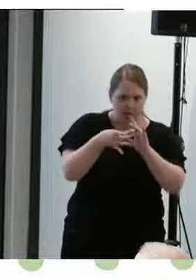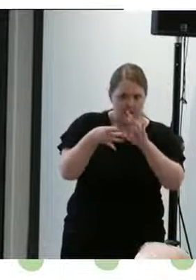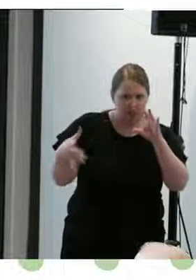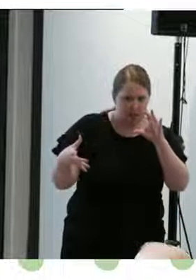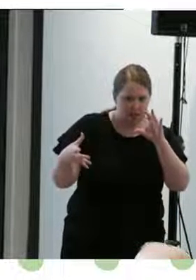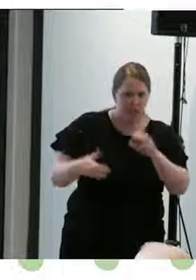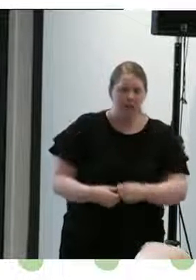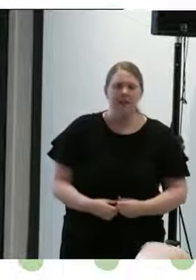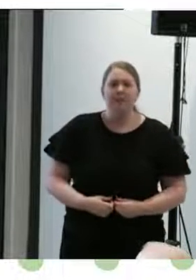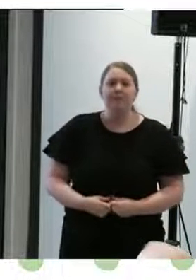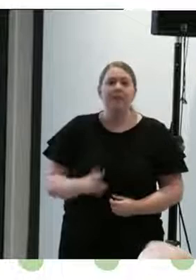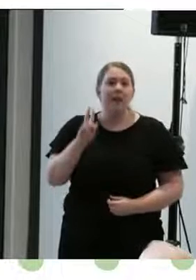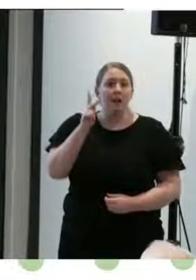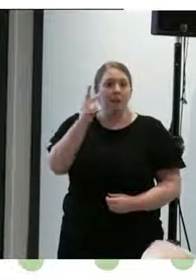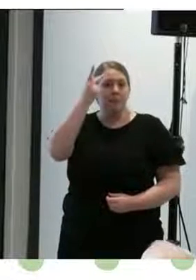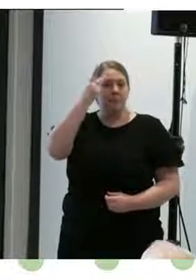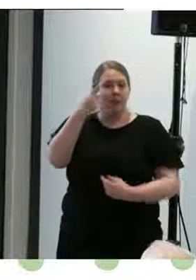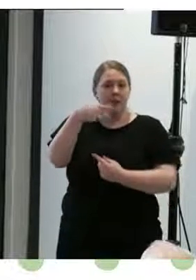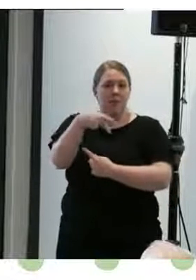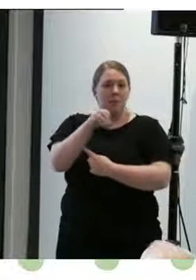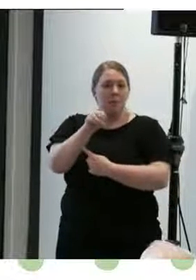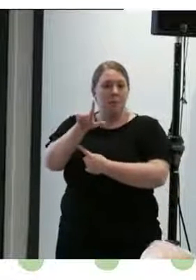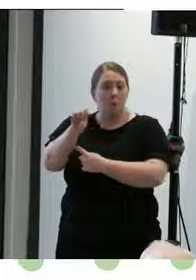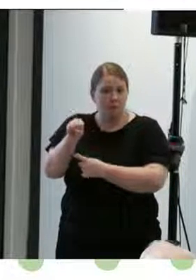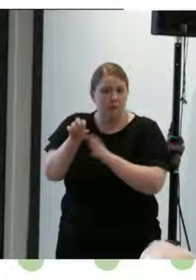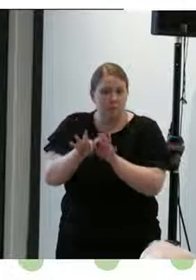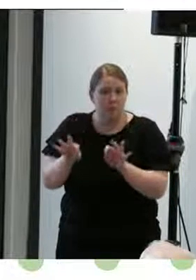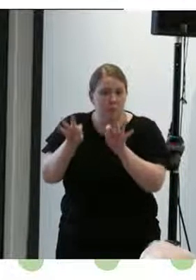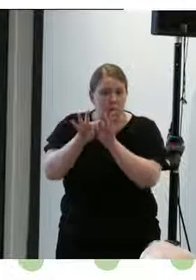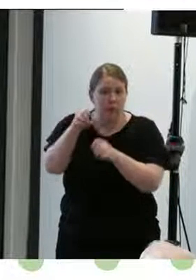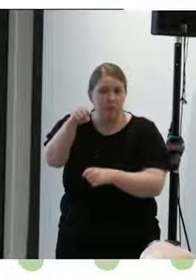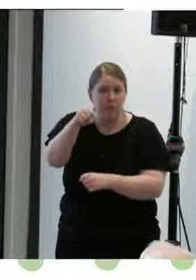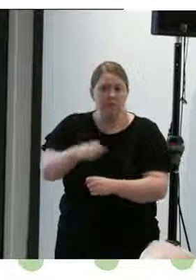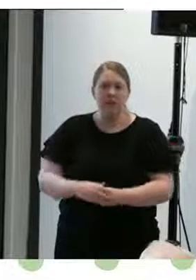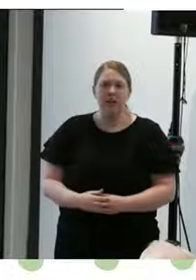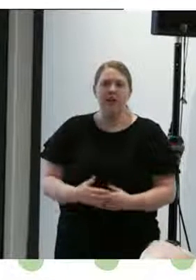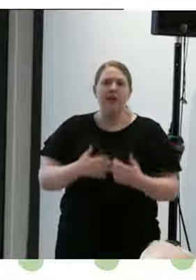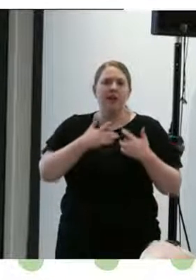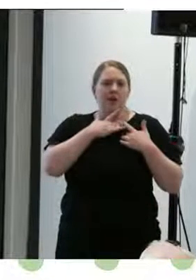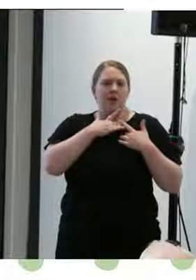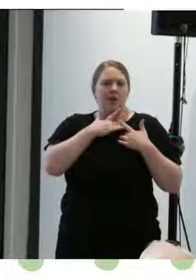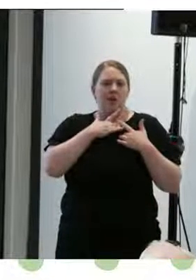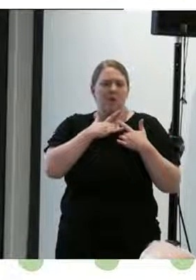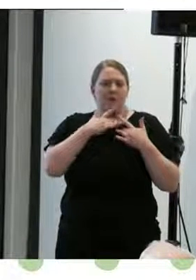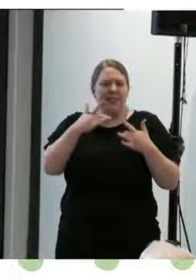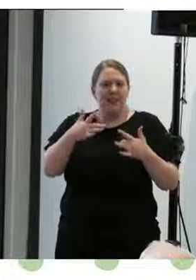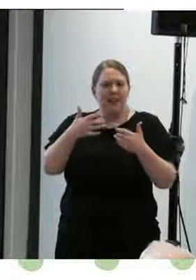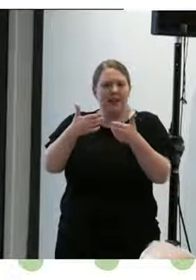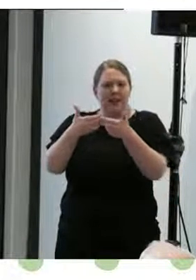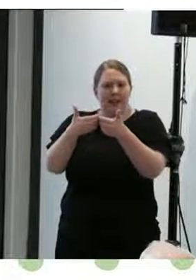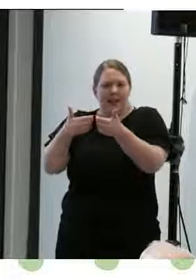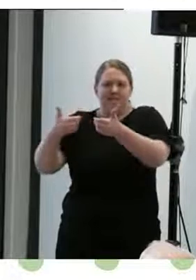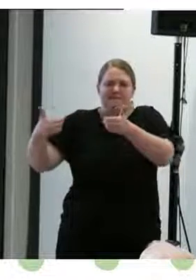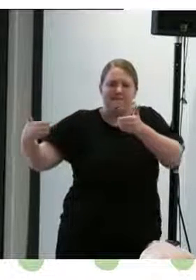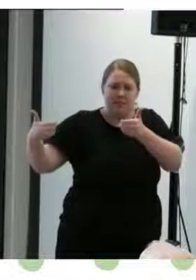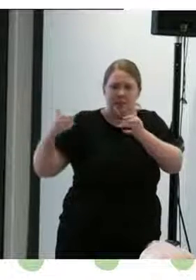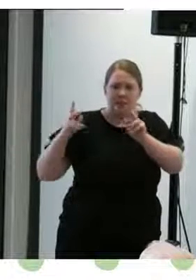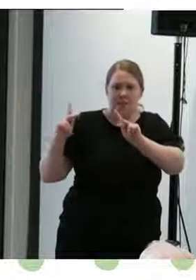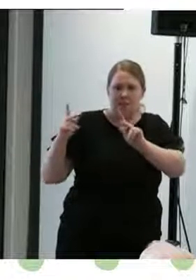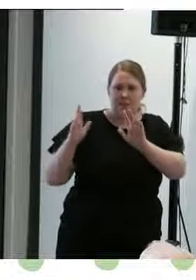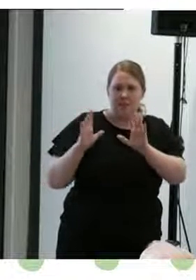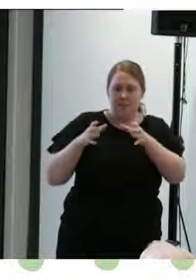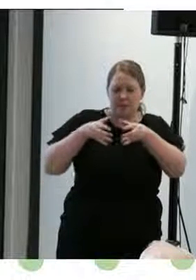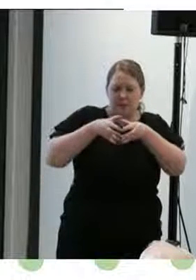In political polls, which are very important, we tend to isolate people from their social environment. So